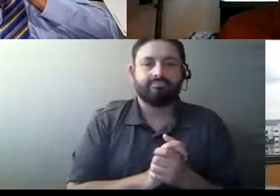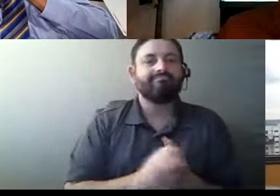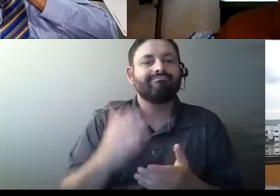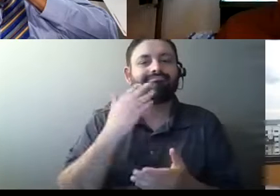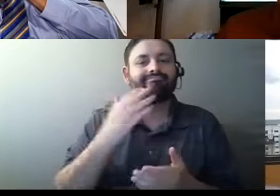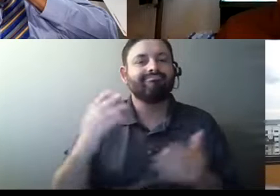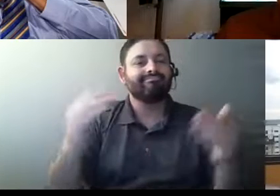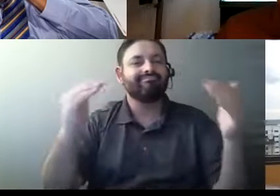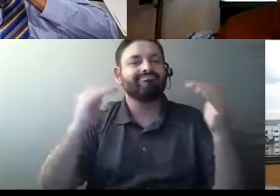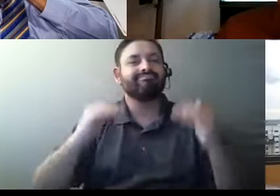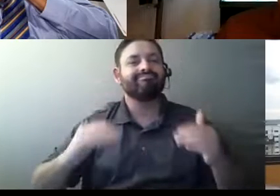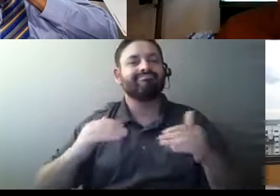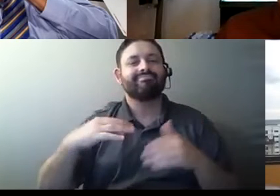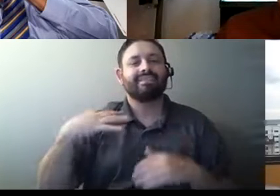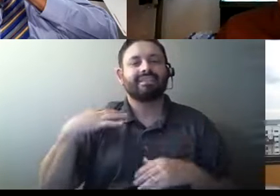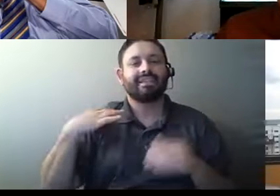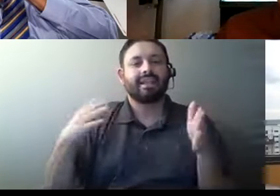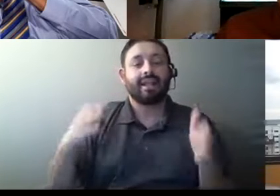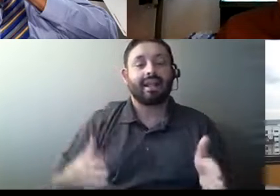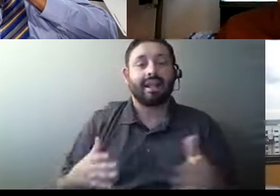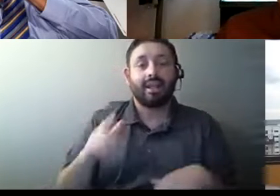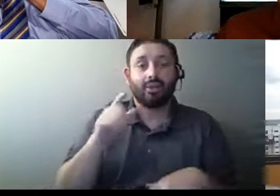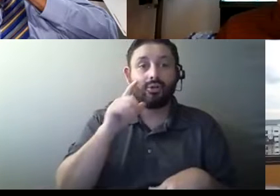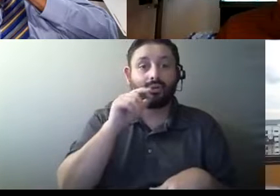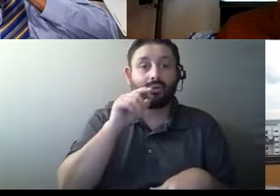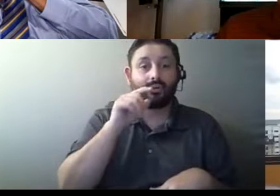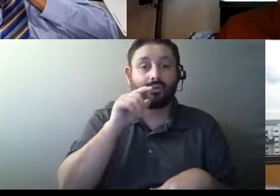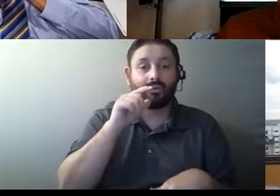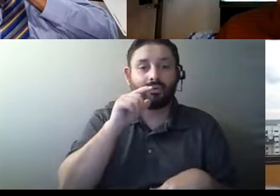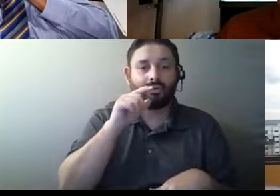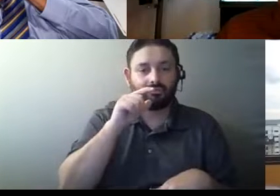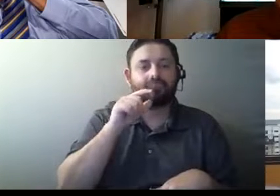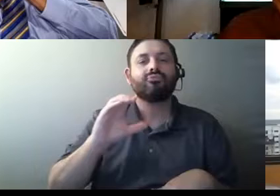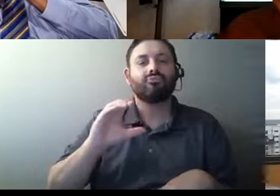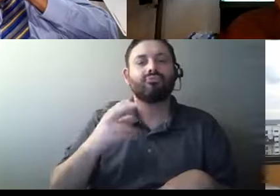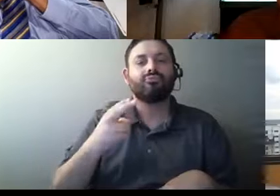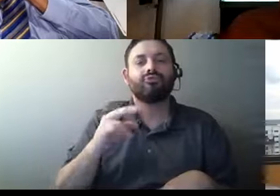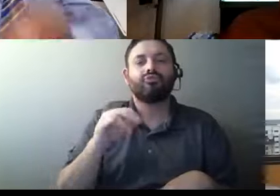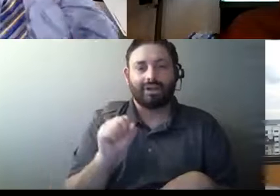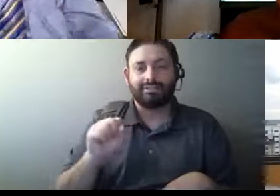The next candidate is Chris Dawkins.